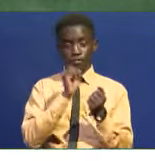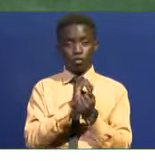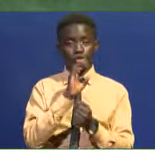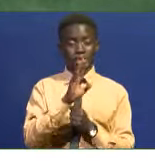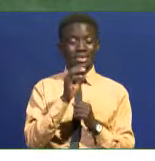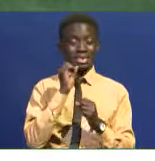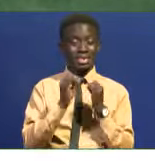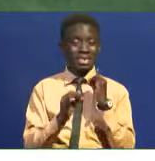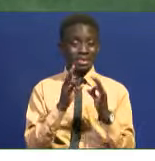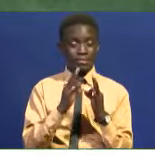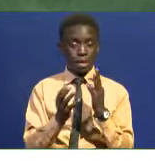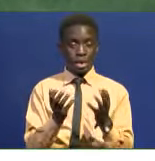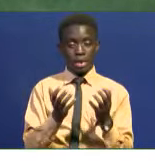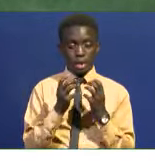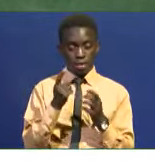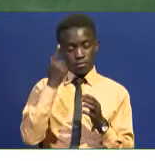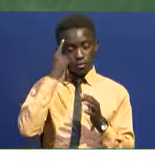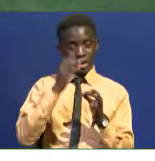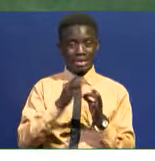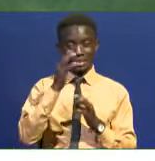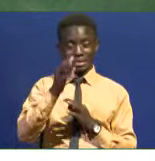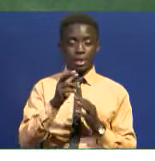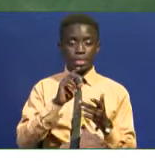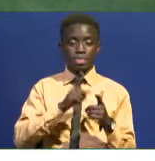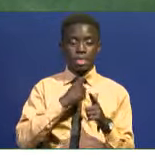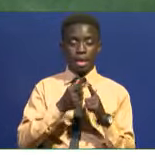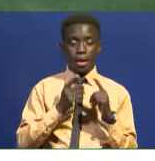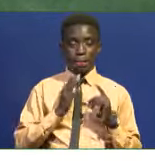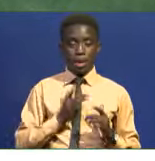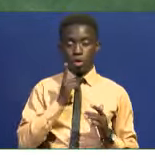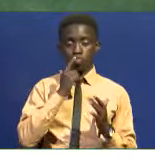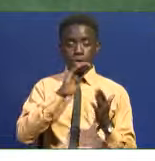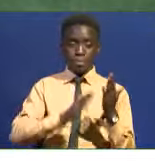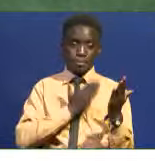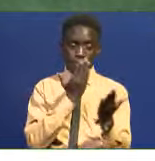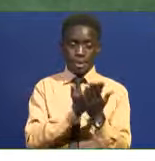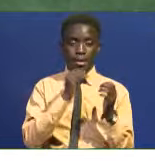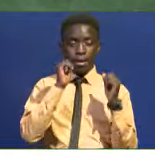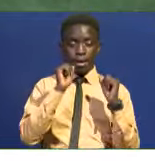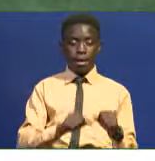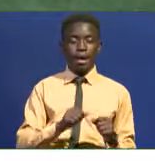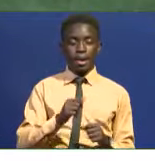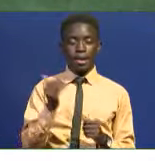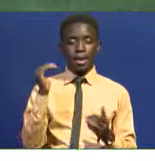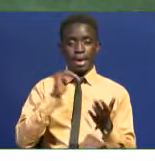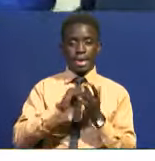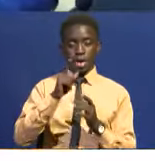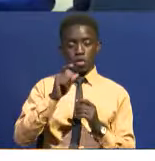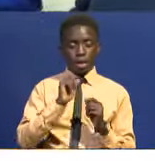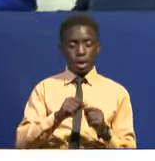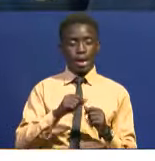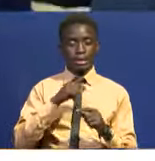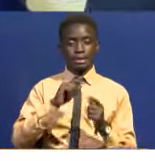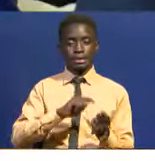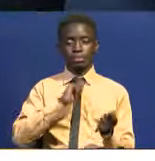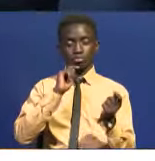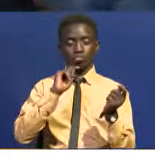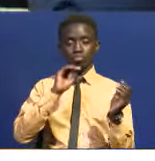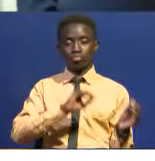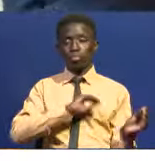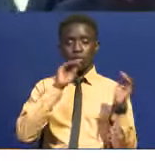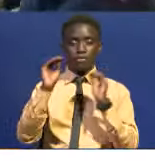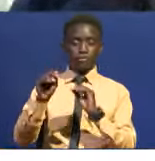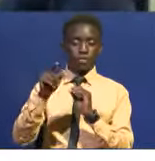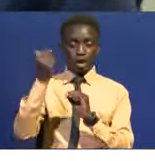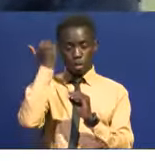there be need for an extension, then the applicant shall be at liberty to move the court appropriately. Watoto hao